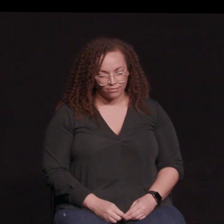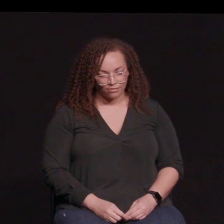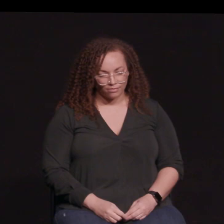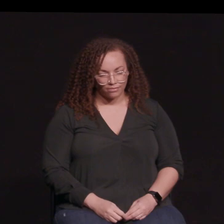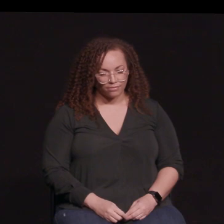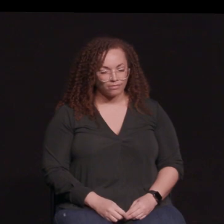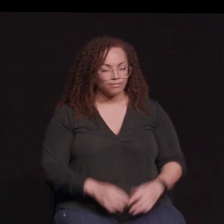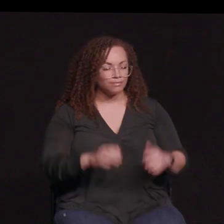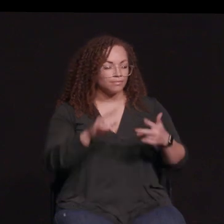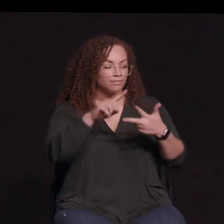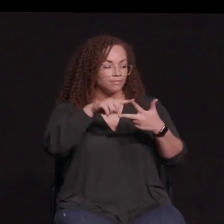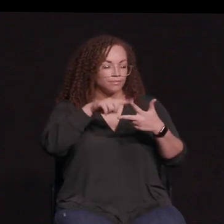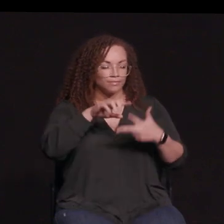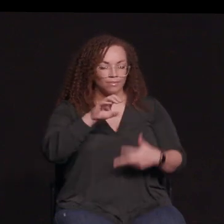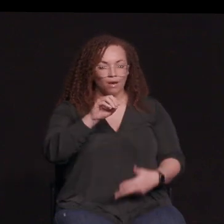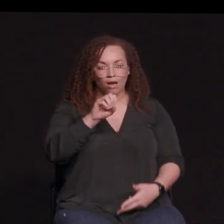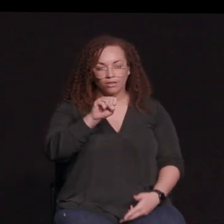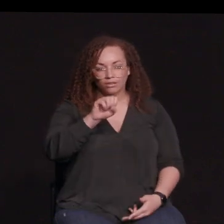Oscar Grant III.